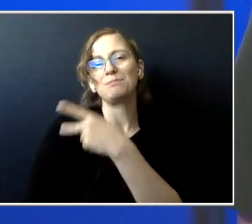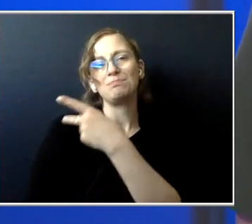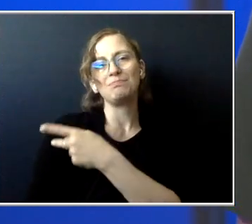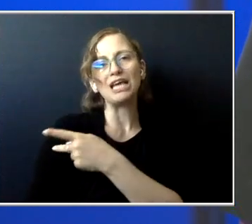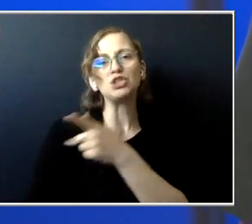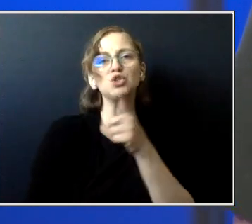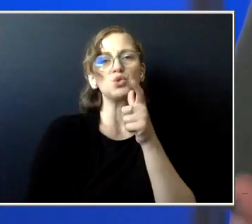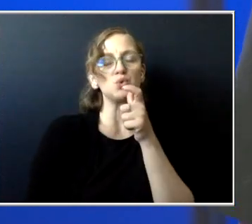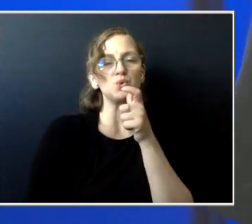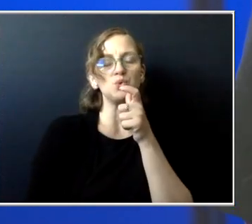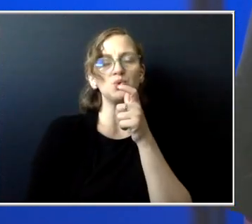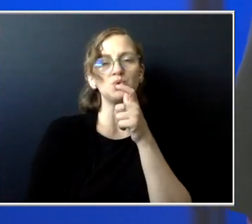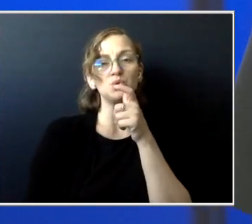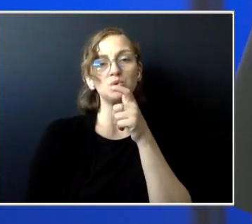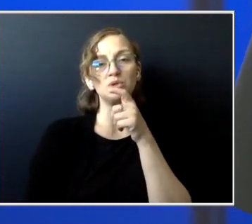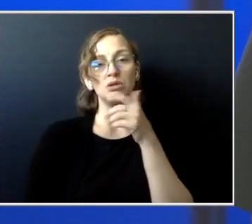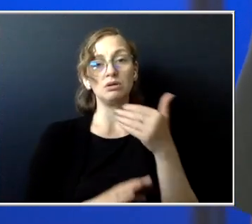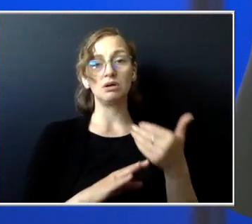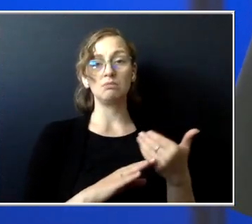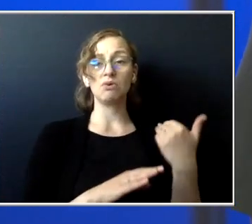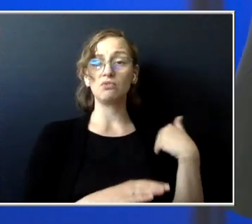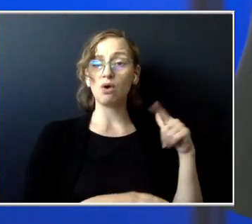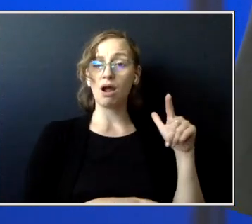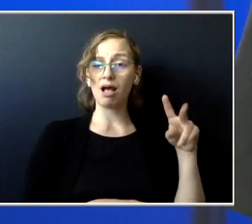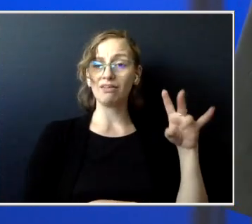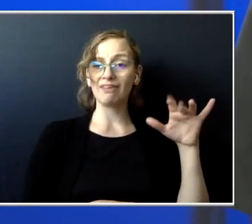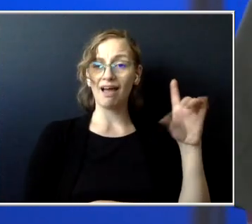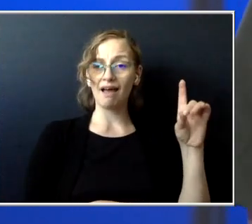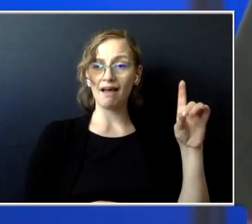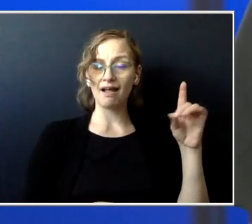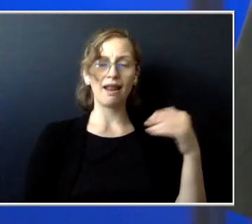have had a chance to